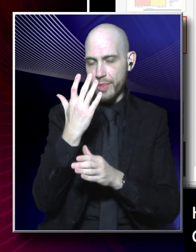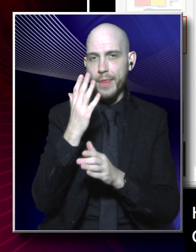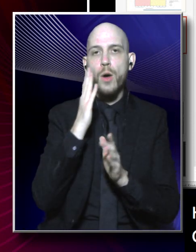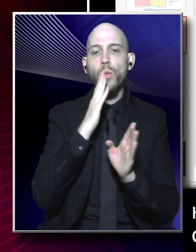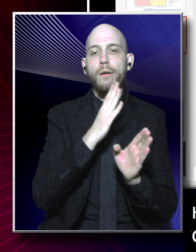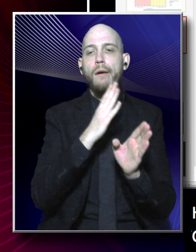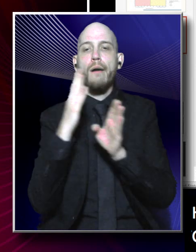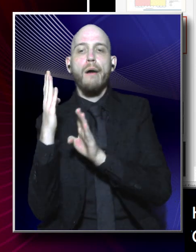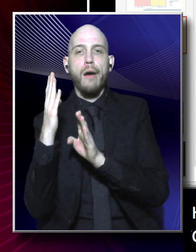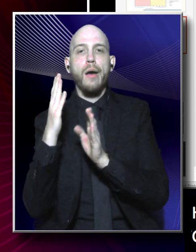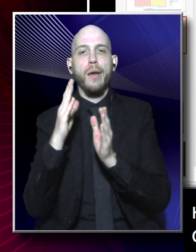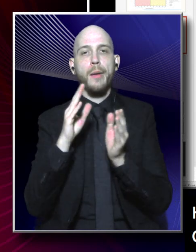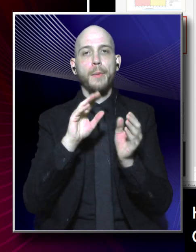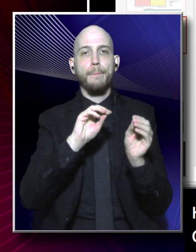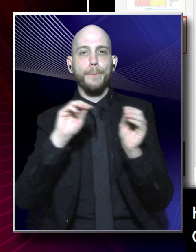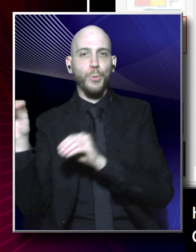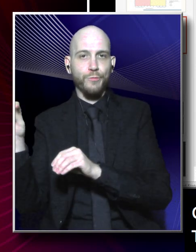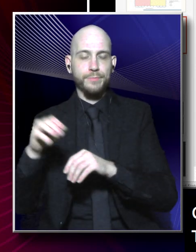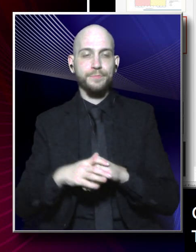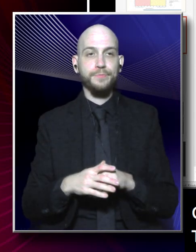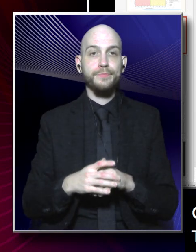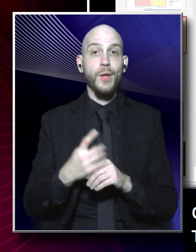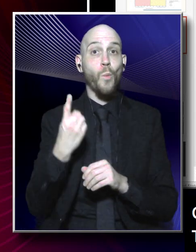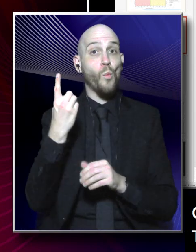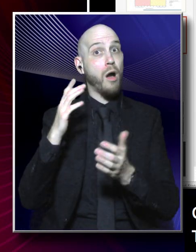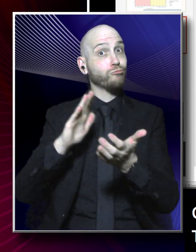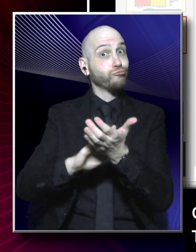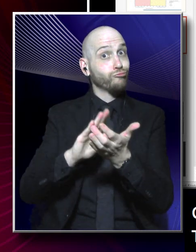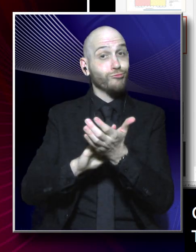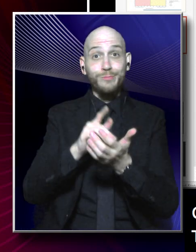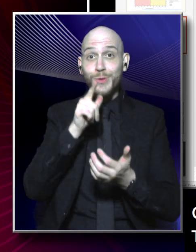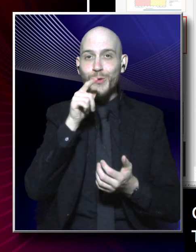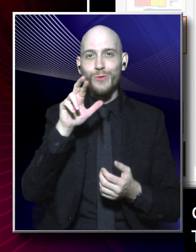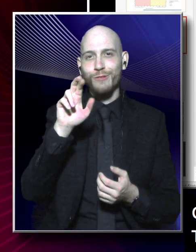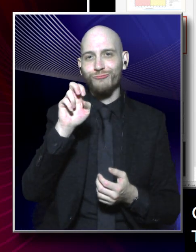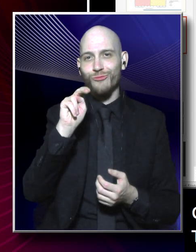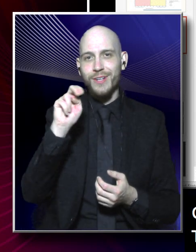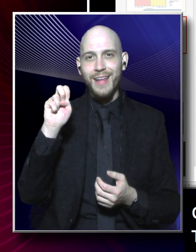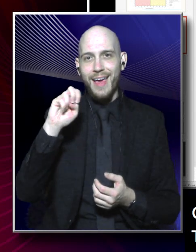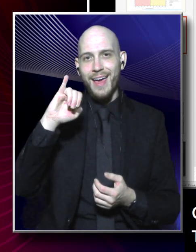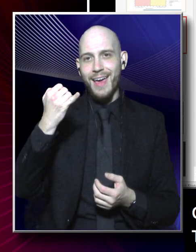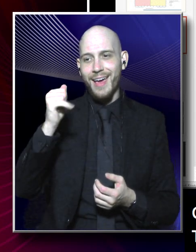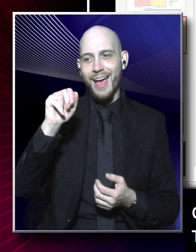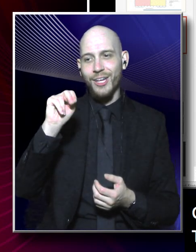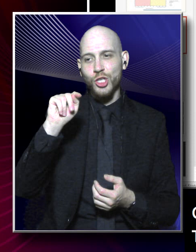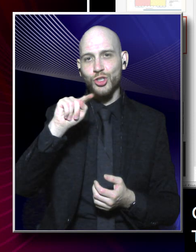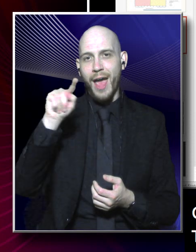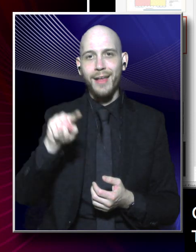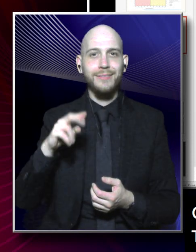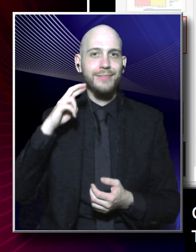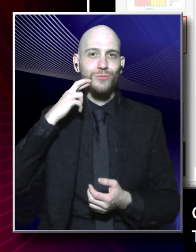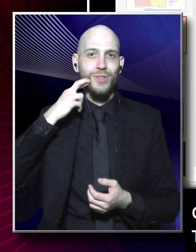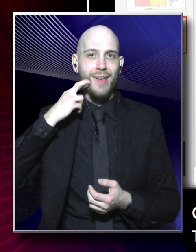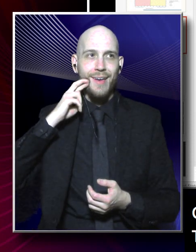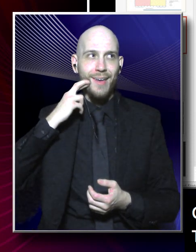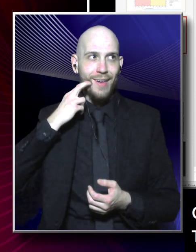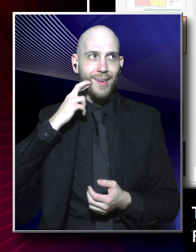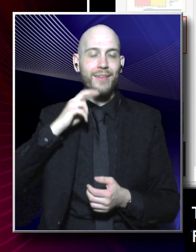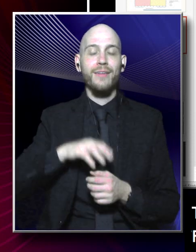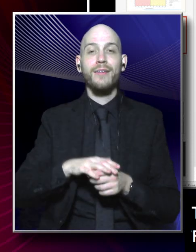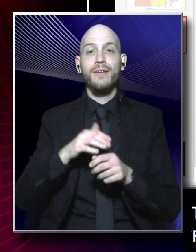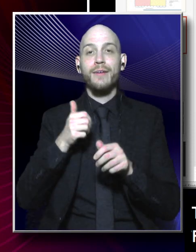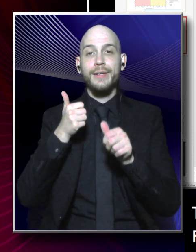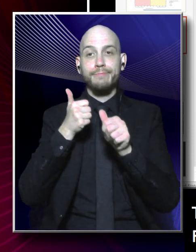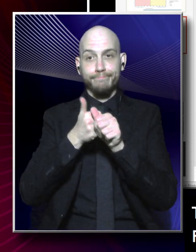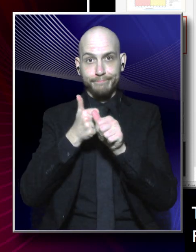Just to throw out some props, Renee Jantz here at Pdsd is a middle school teacher, as a former middle school teacher. Those are some tough kids to get to,